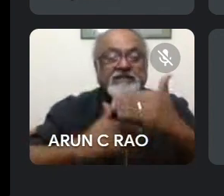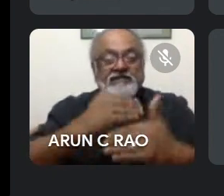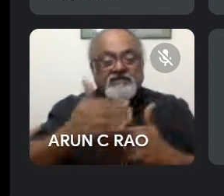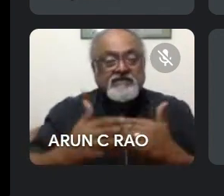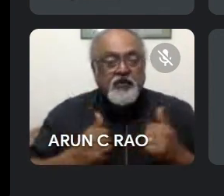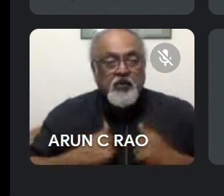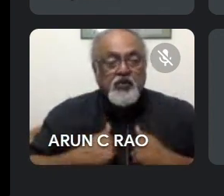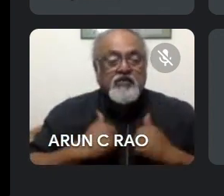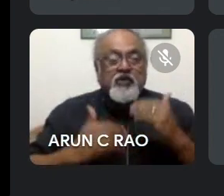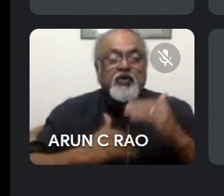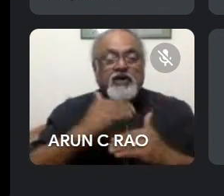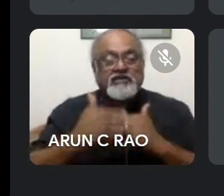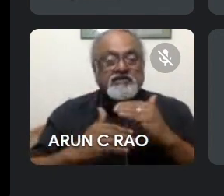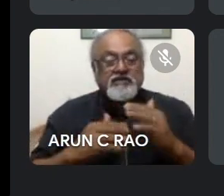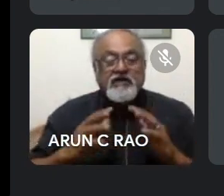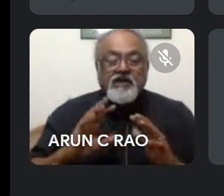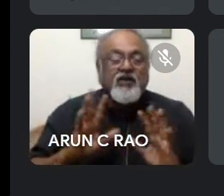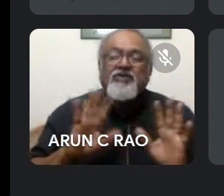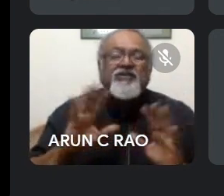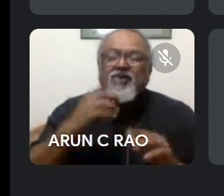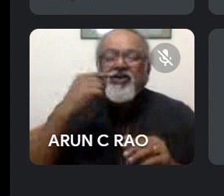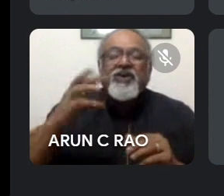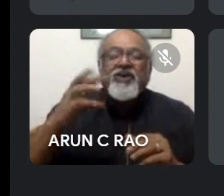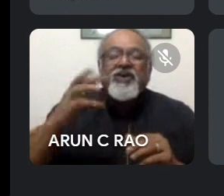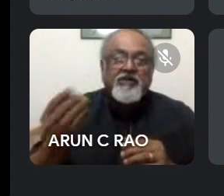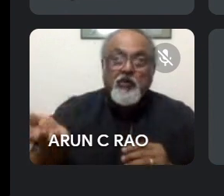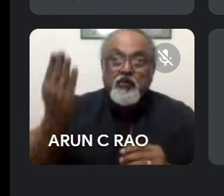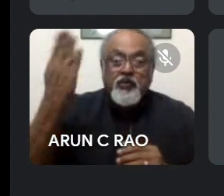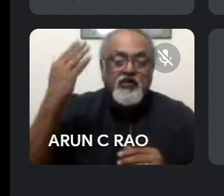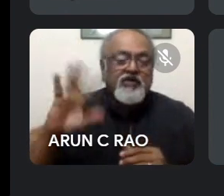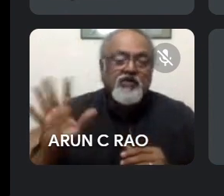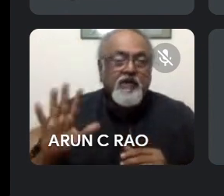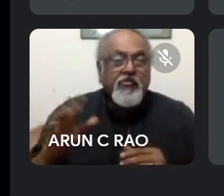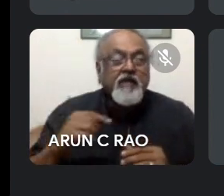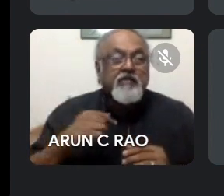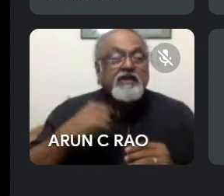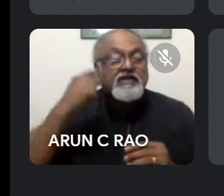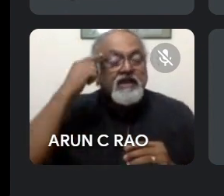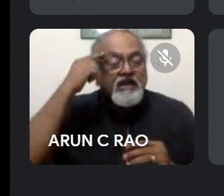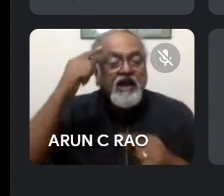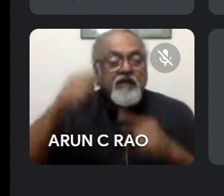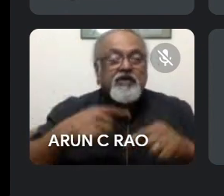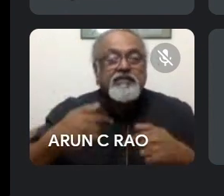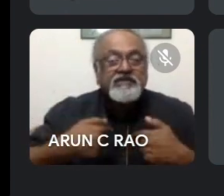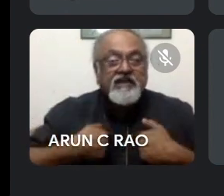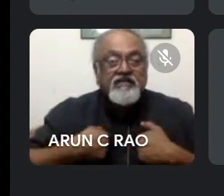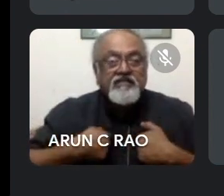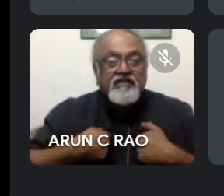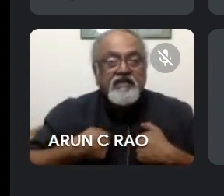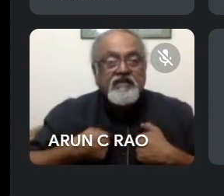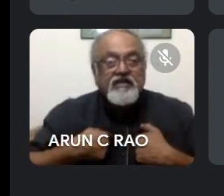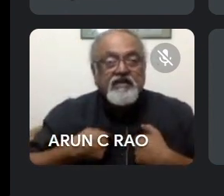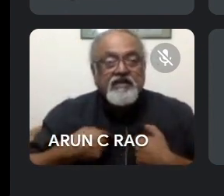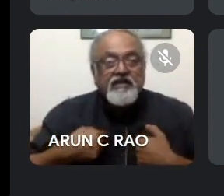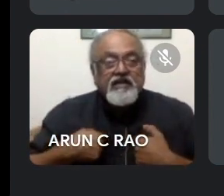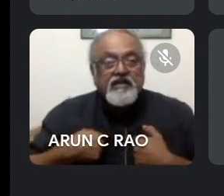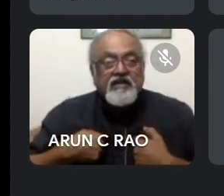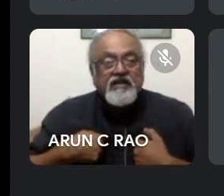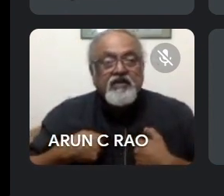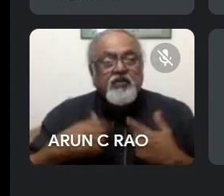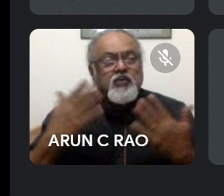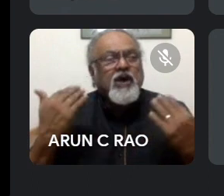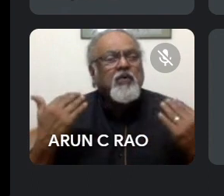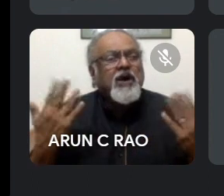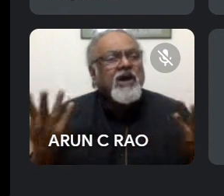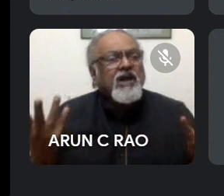improving, getting better grades and whatnot, but to attending to yourself. Why? Because